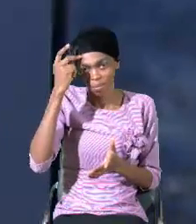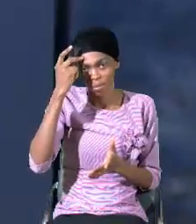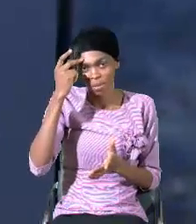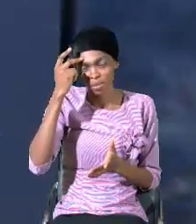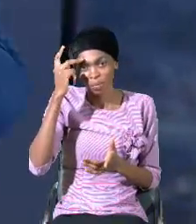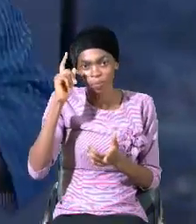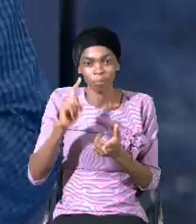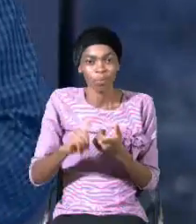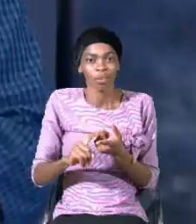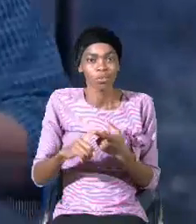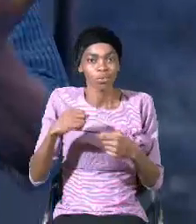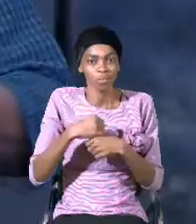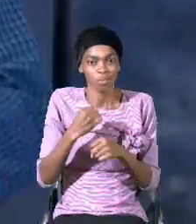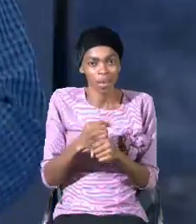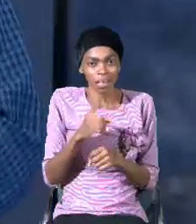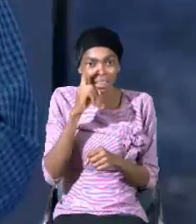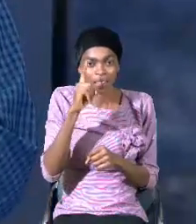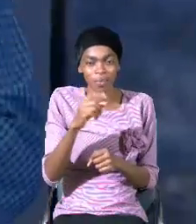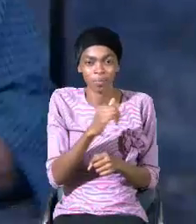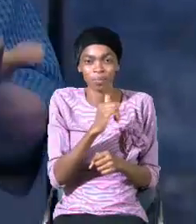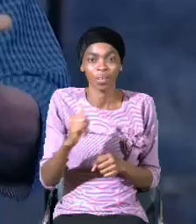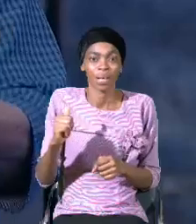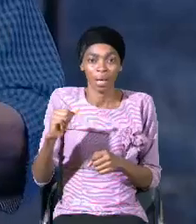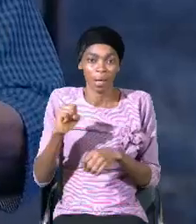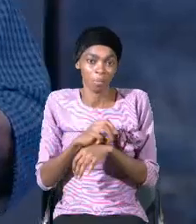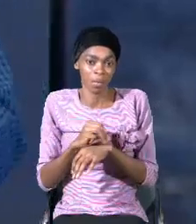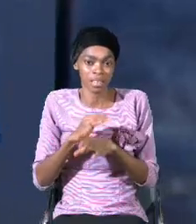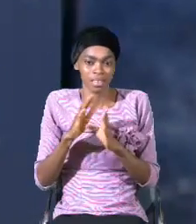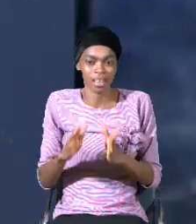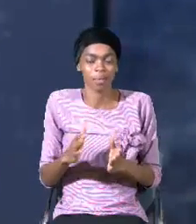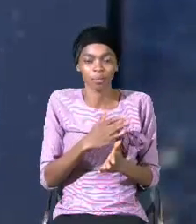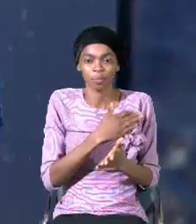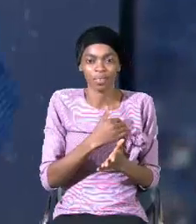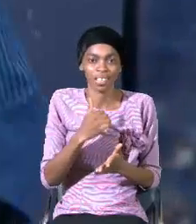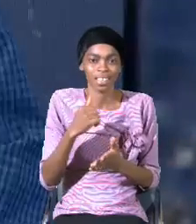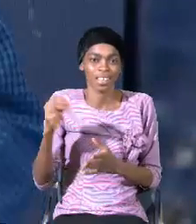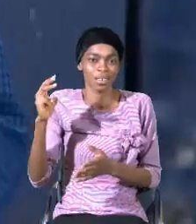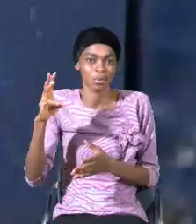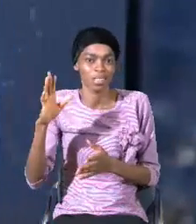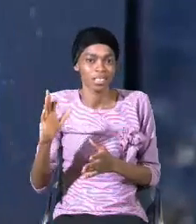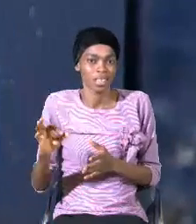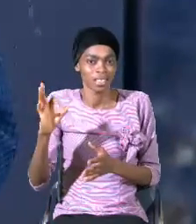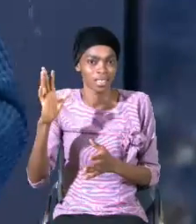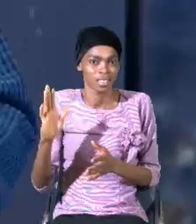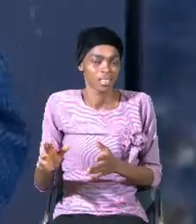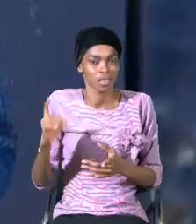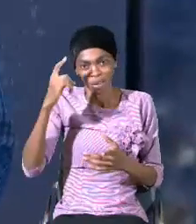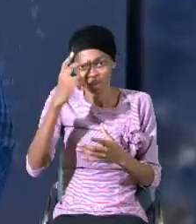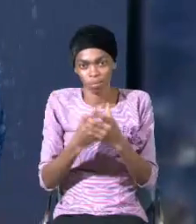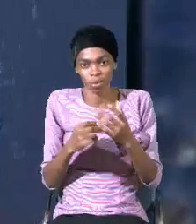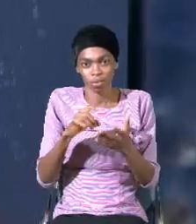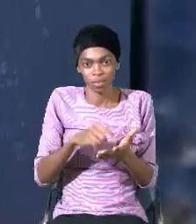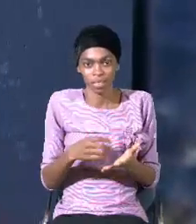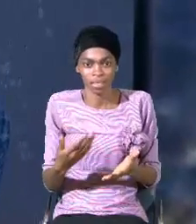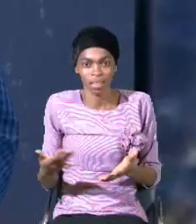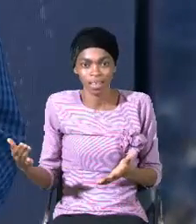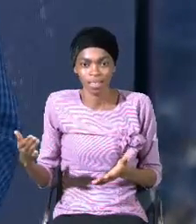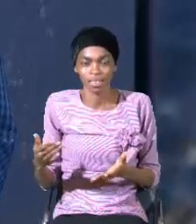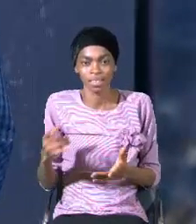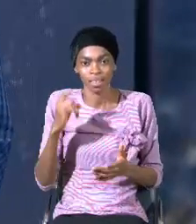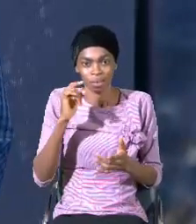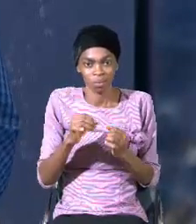make thee a minister and a witness both of these things which thou